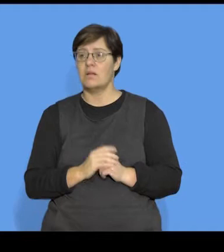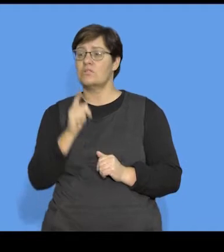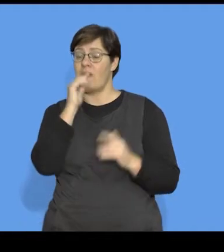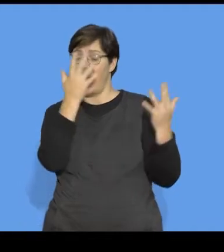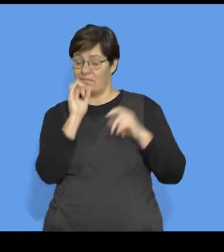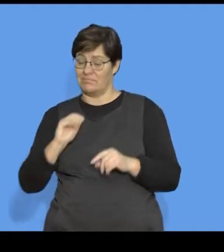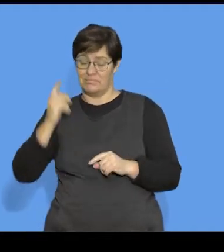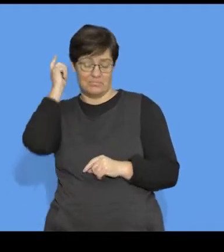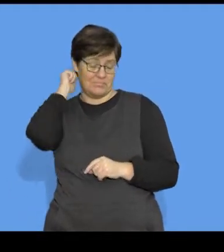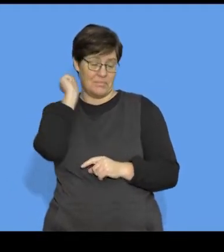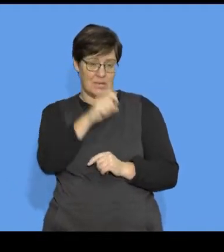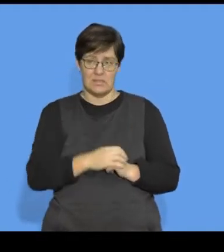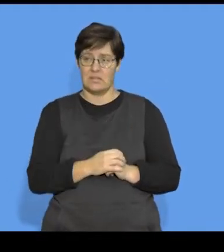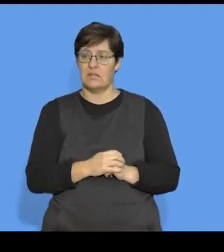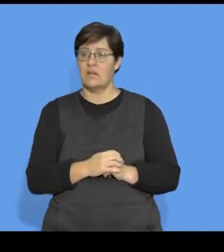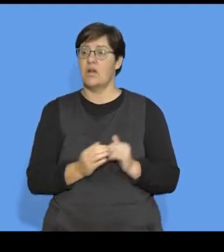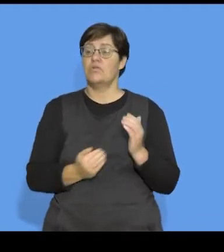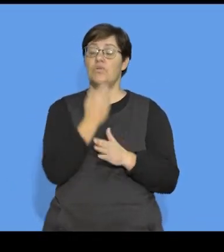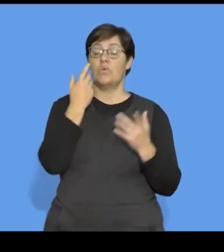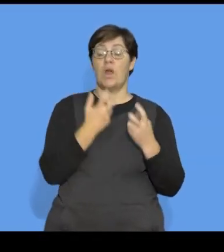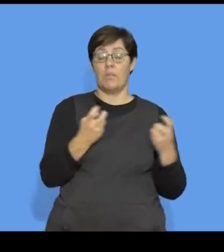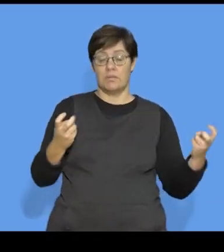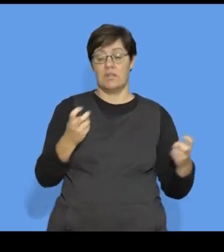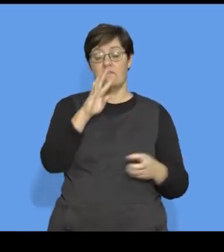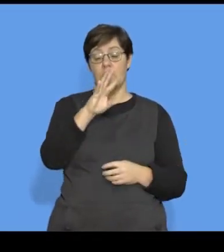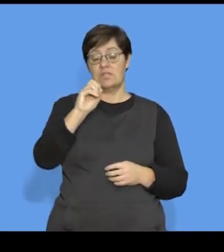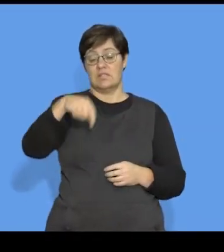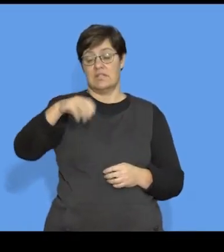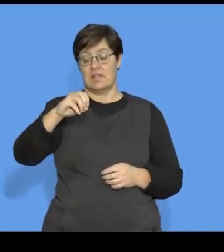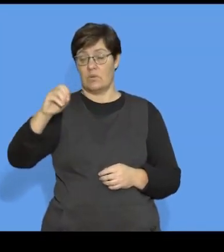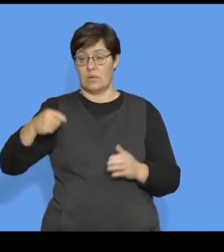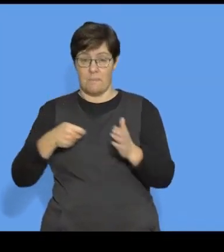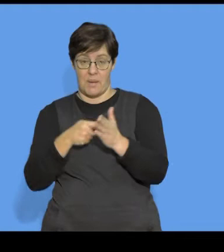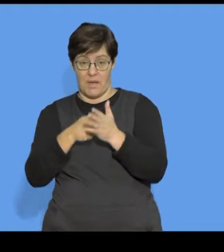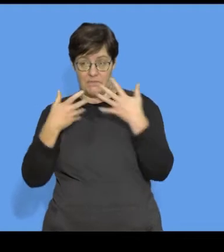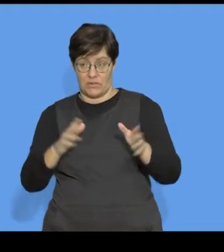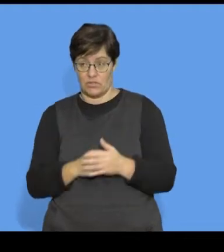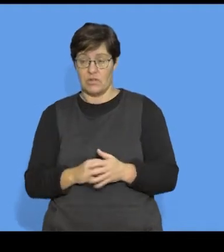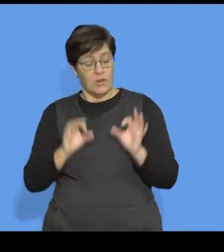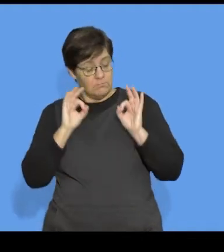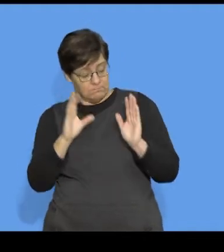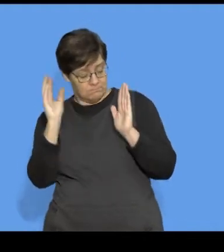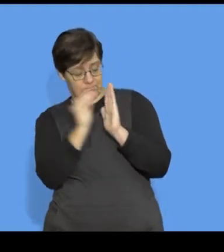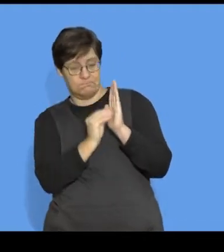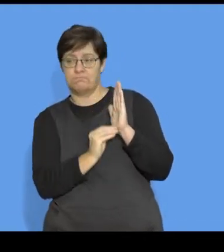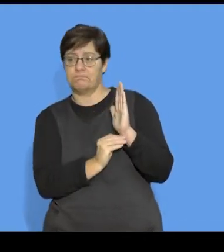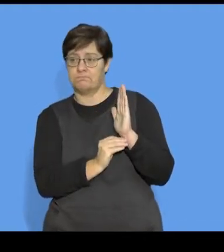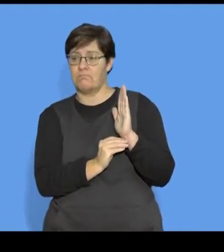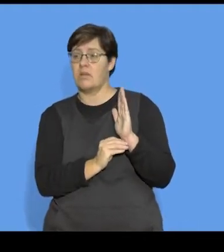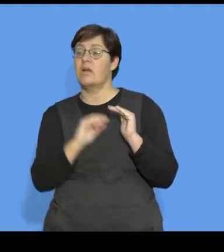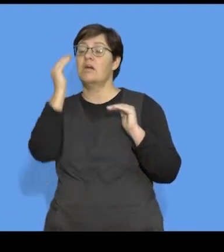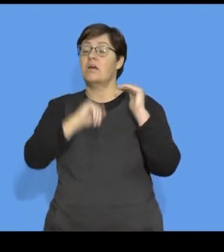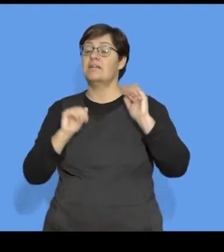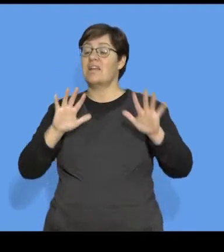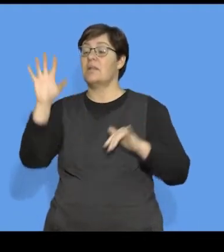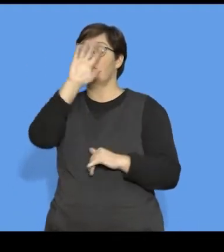New equipment costing 40,000 was bought on the 30th of November. This has been properly recorded. Equipment is depreciated